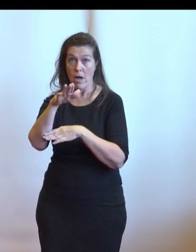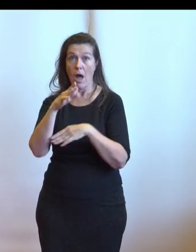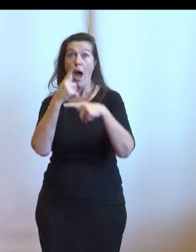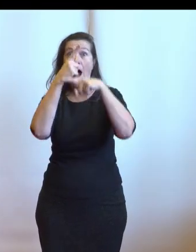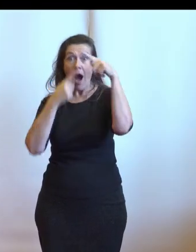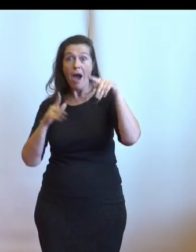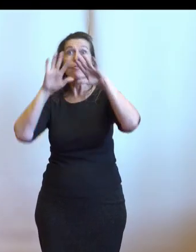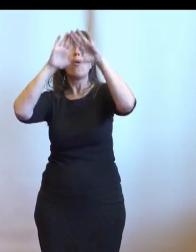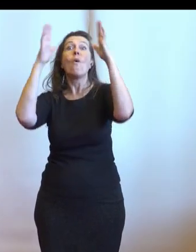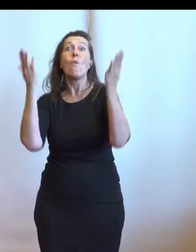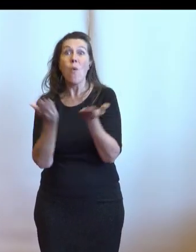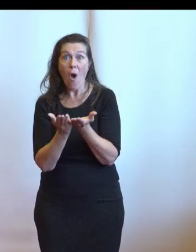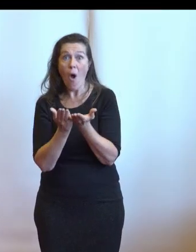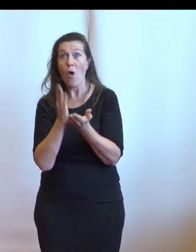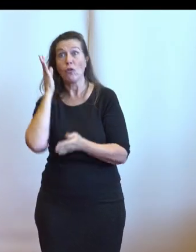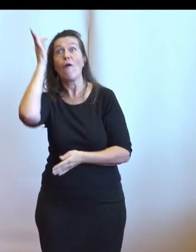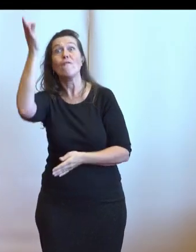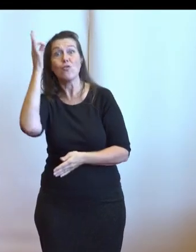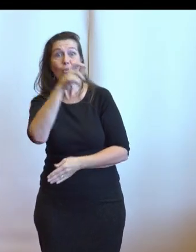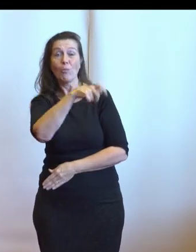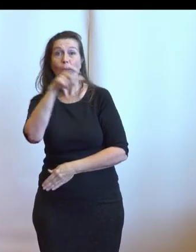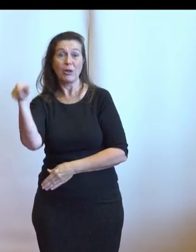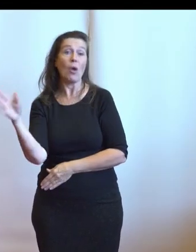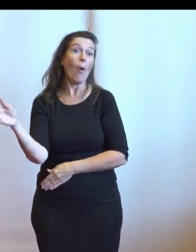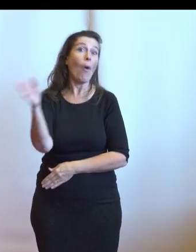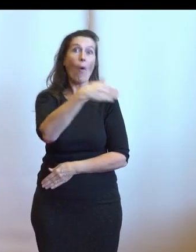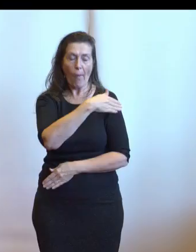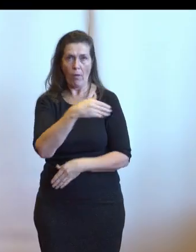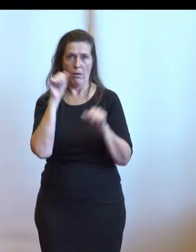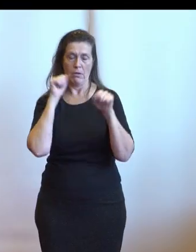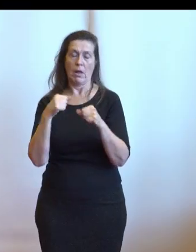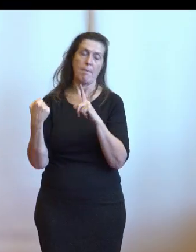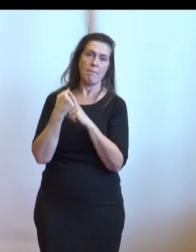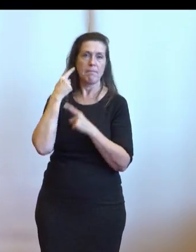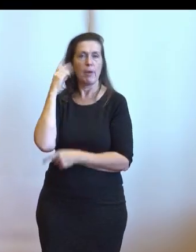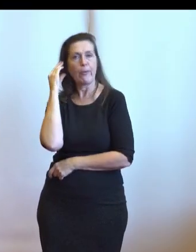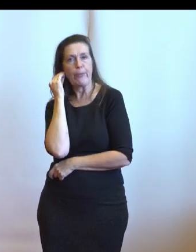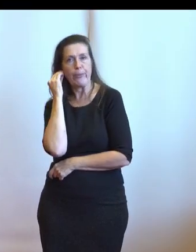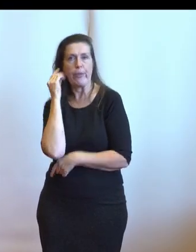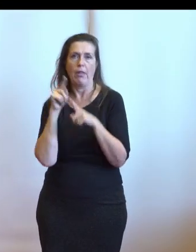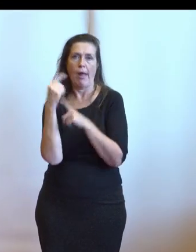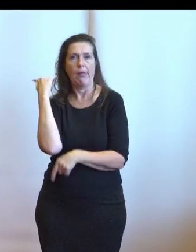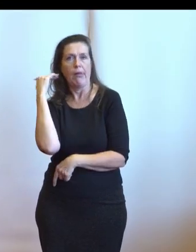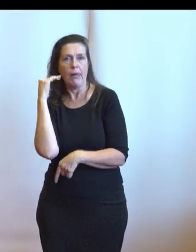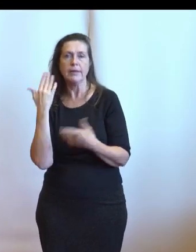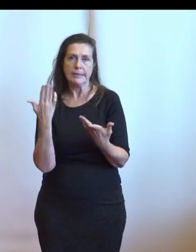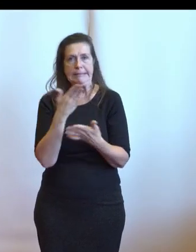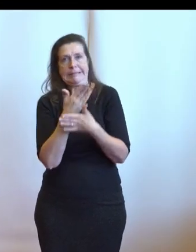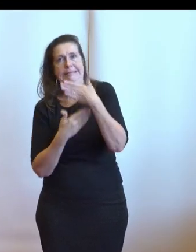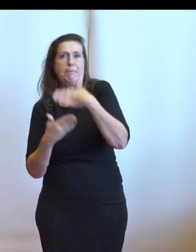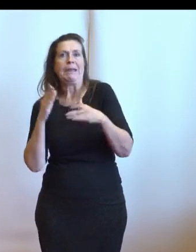the world population in future will or can be affected and can't live with a sort of disability.